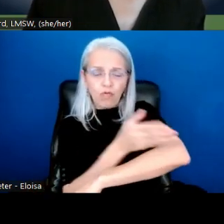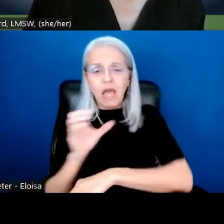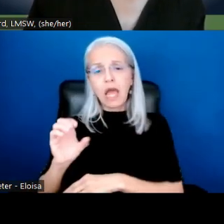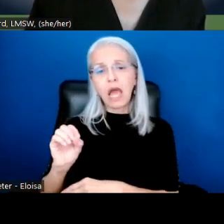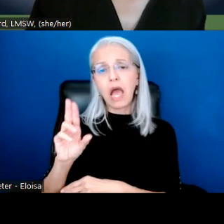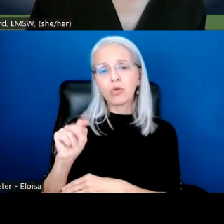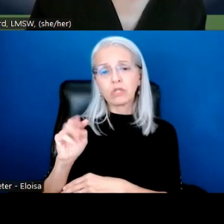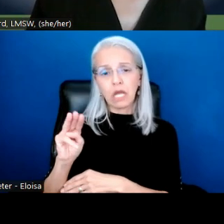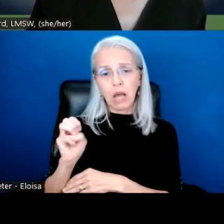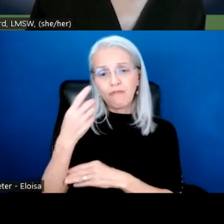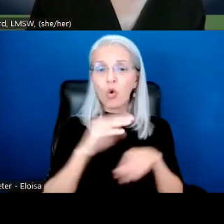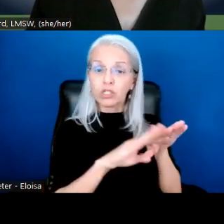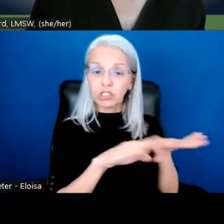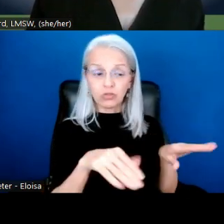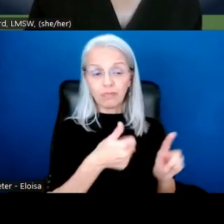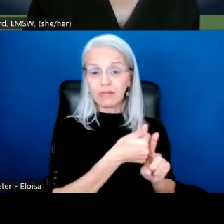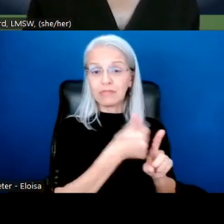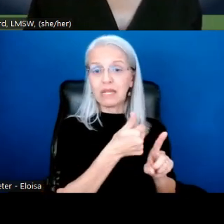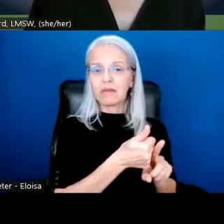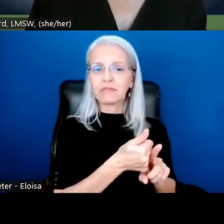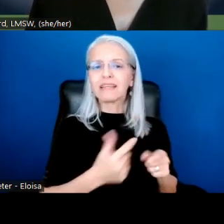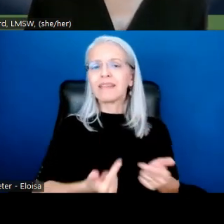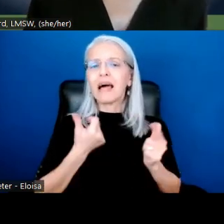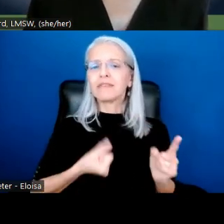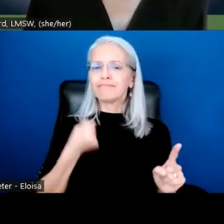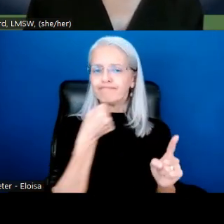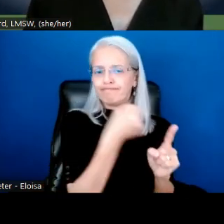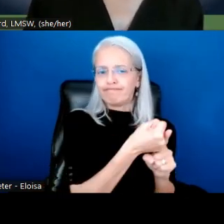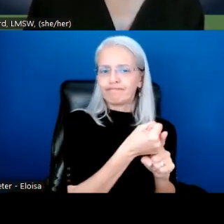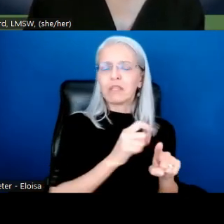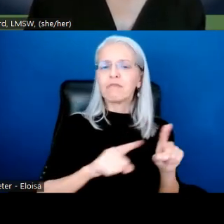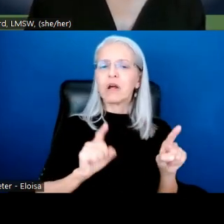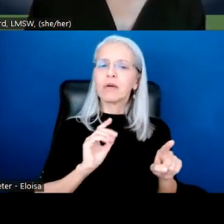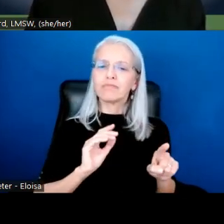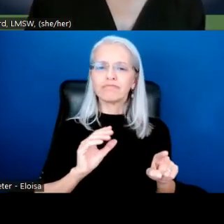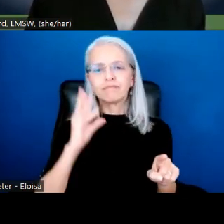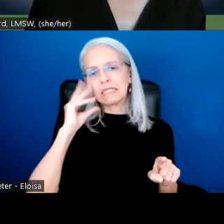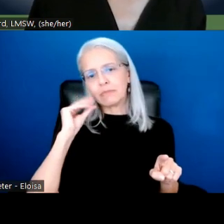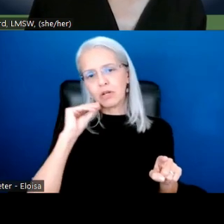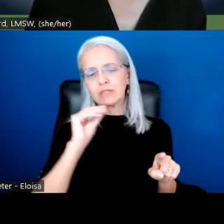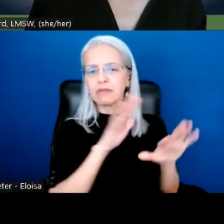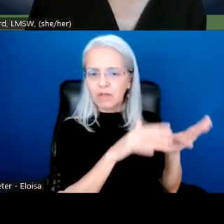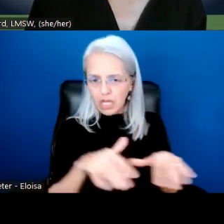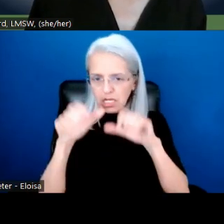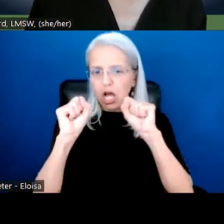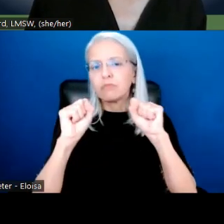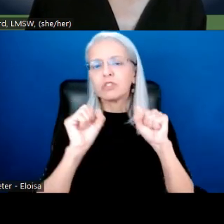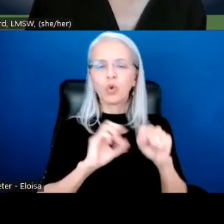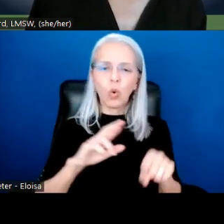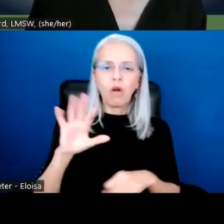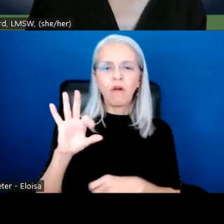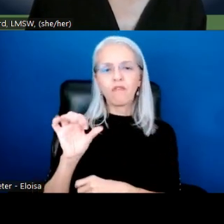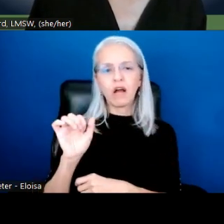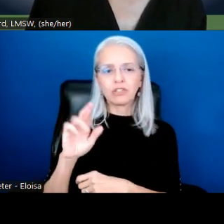children whose lives have been impacted by these experiences. I love this statement, it